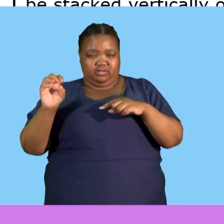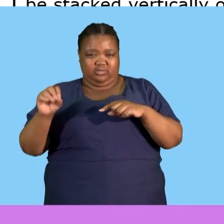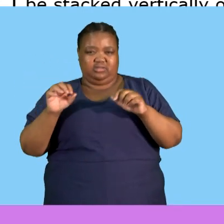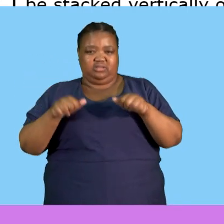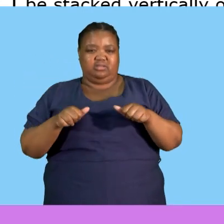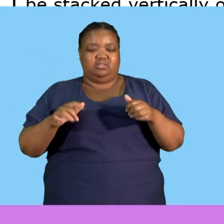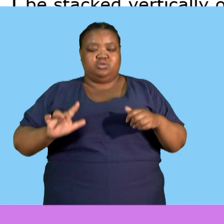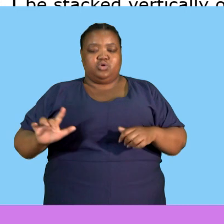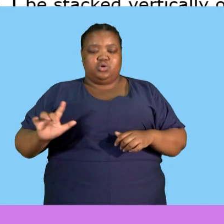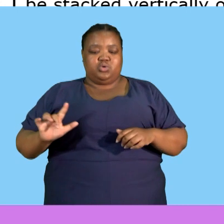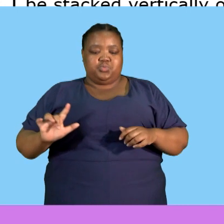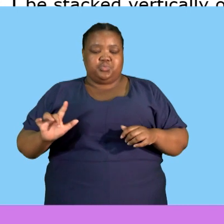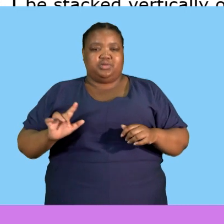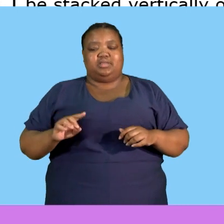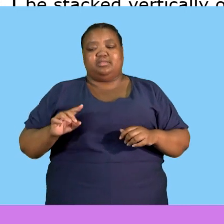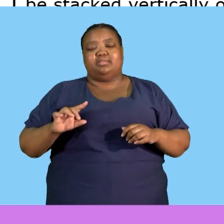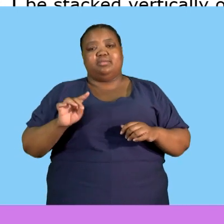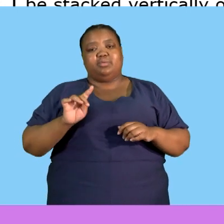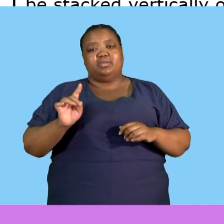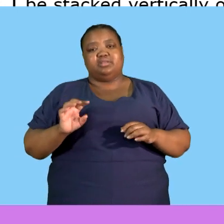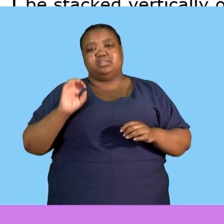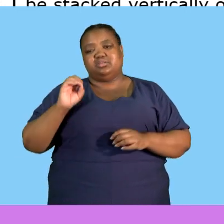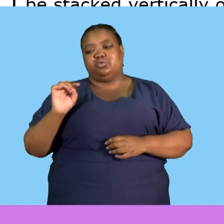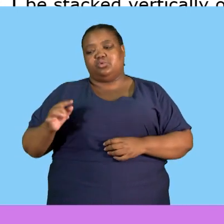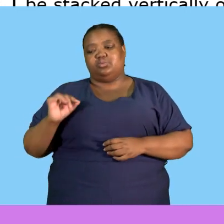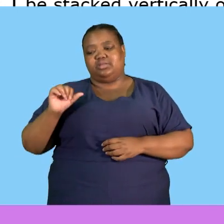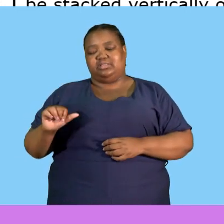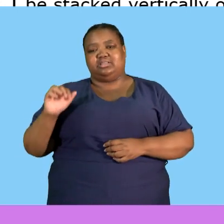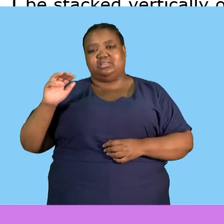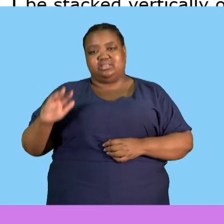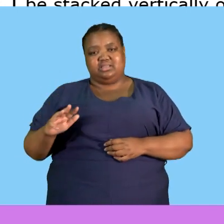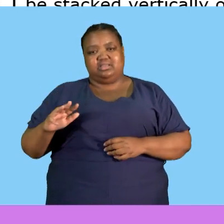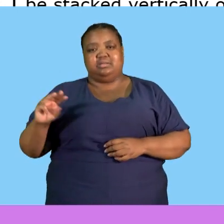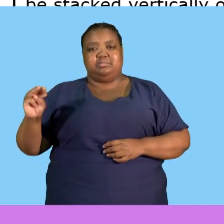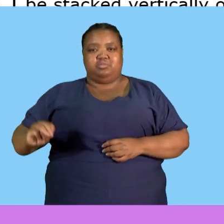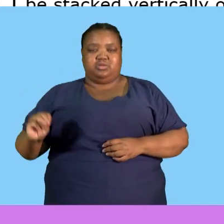So that will give us then a length, and I'll write it here. The length is